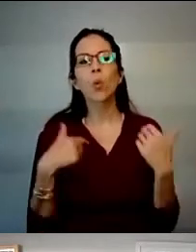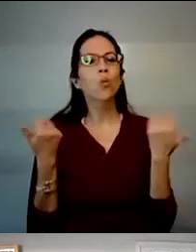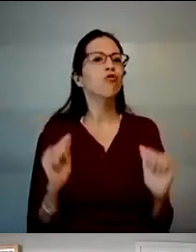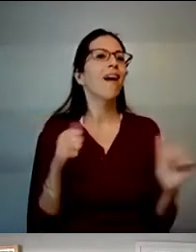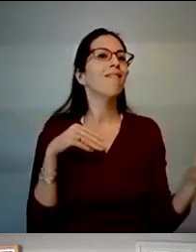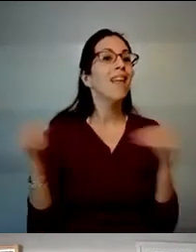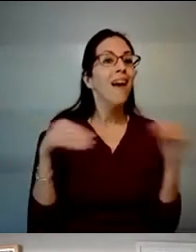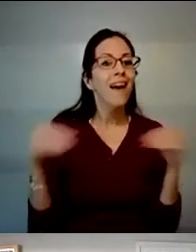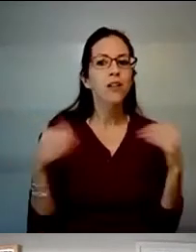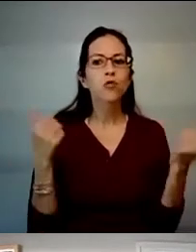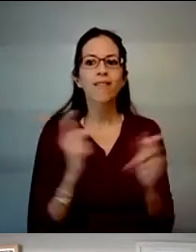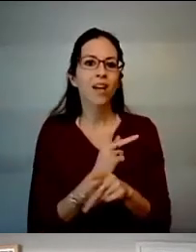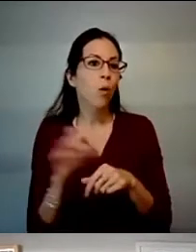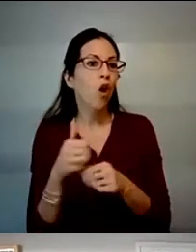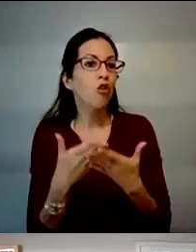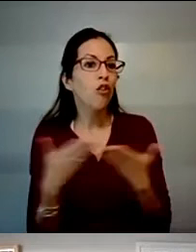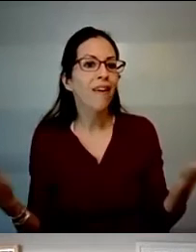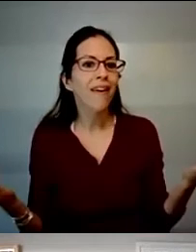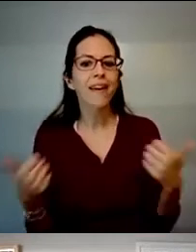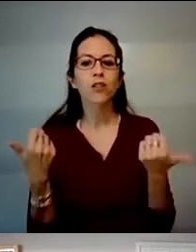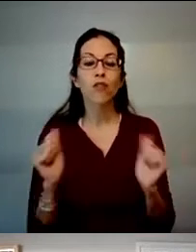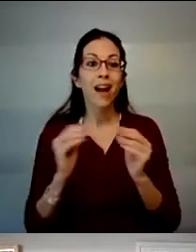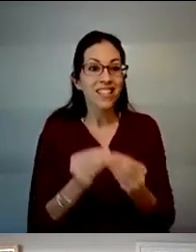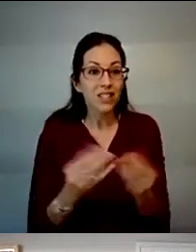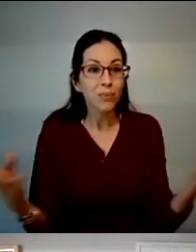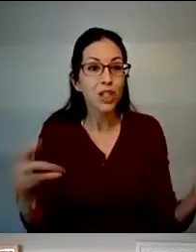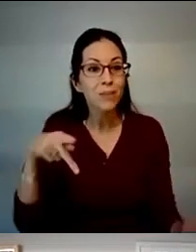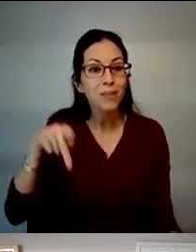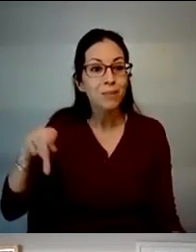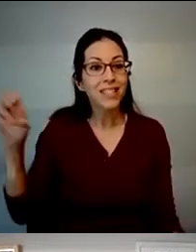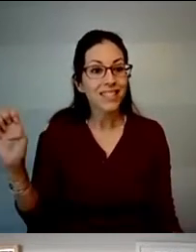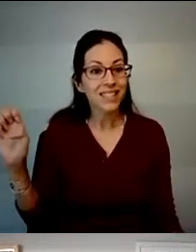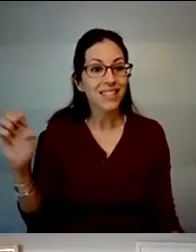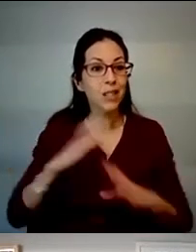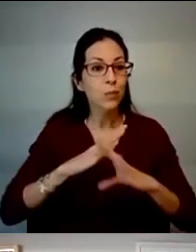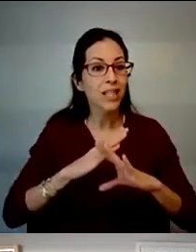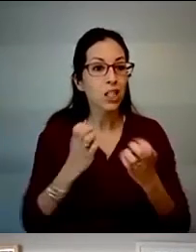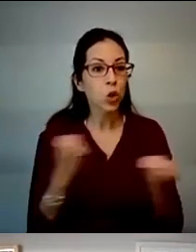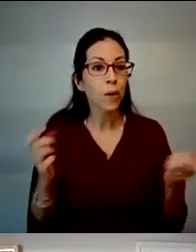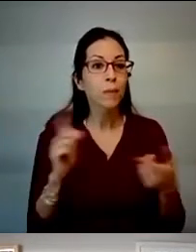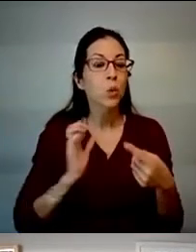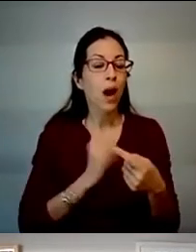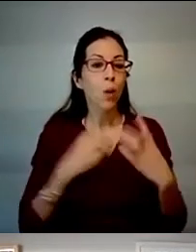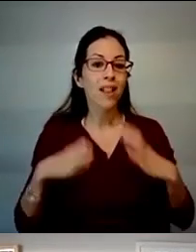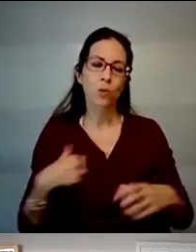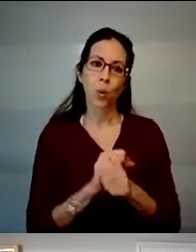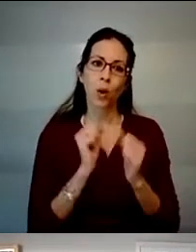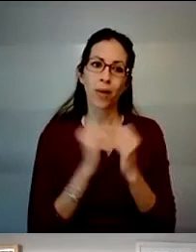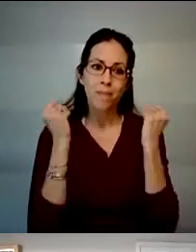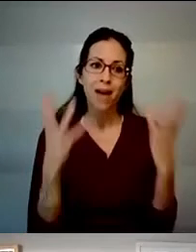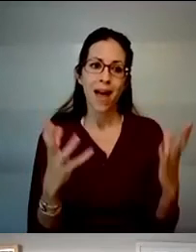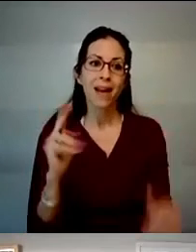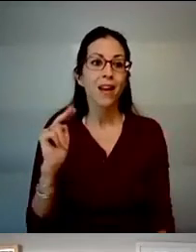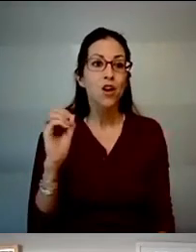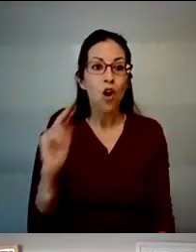did as far as trying to disperse PPE to our clients. We work with a lot of nonprofit clinics that